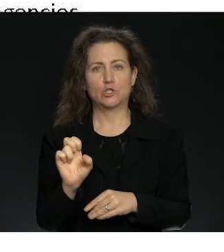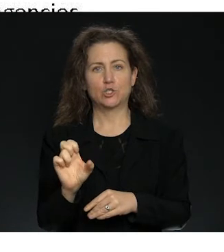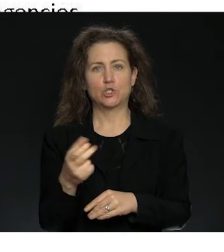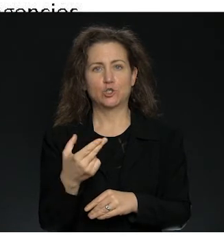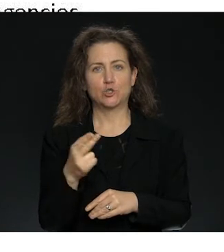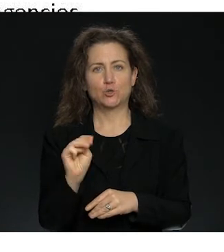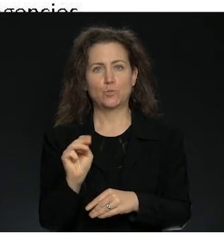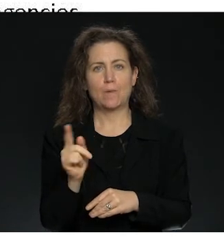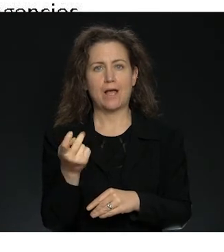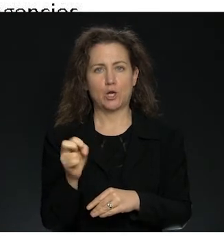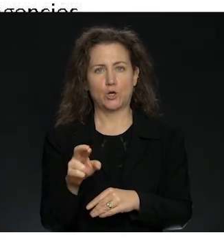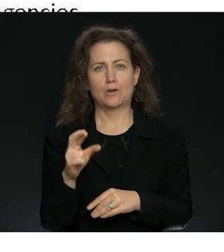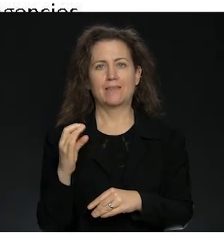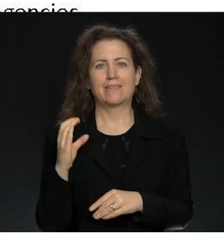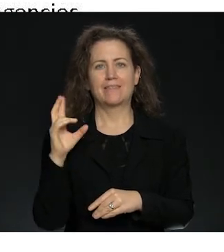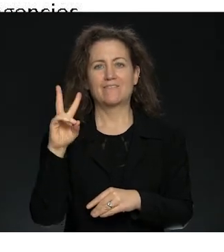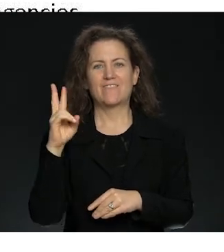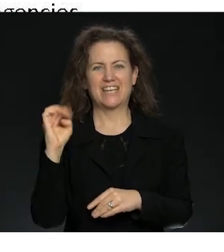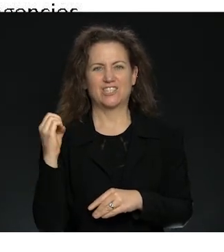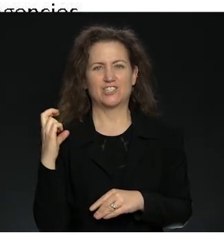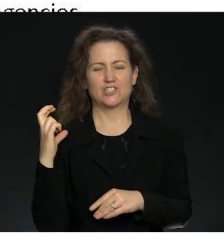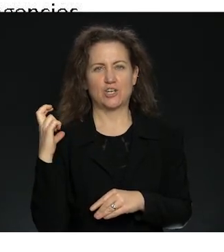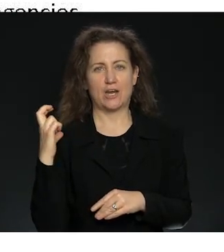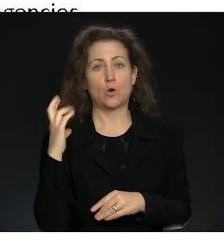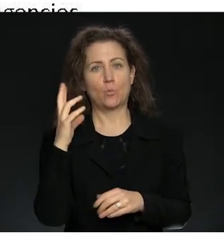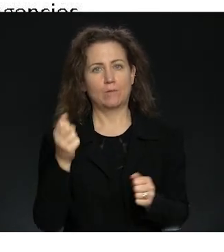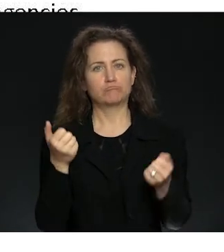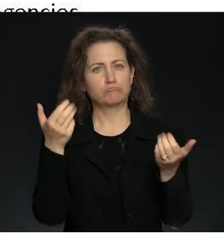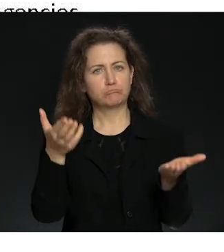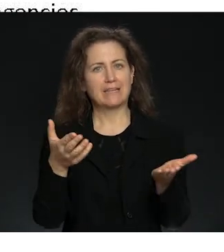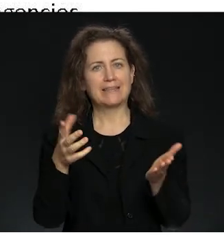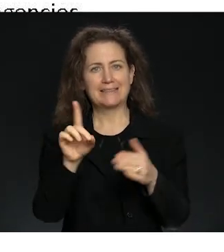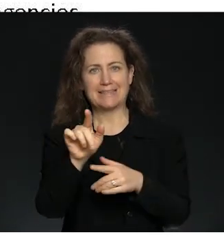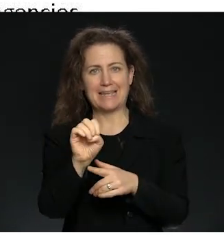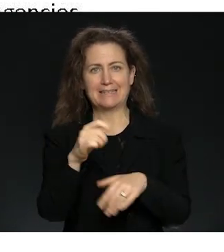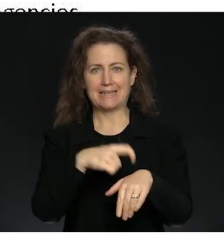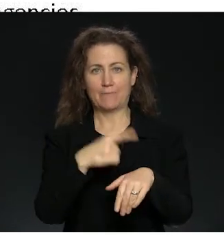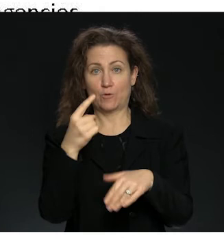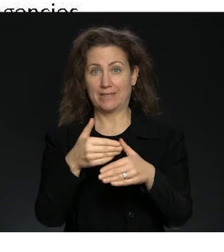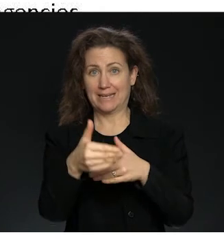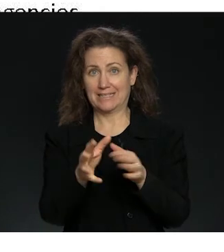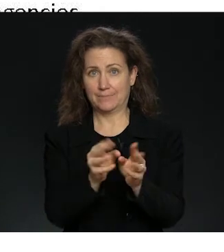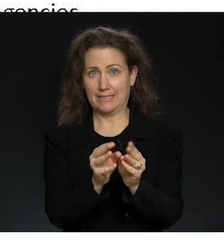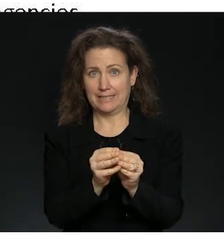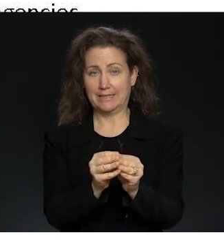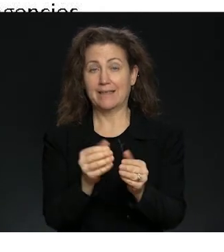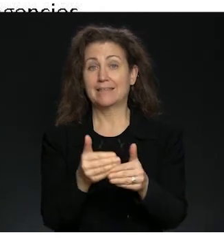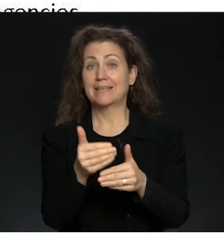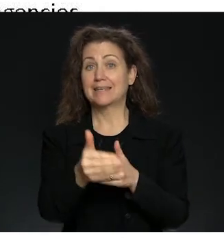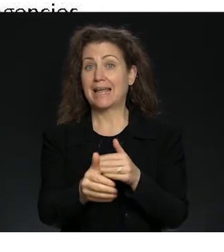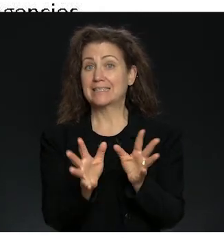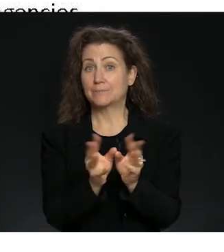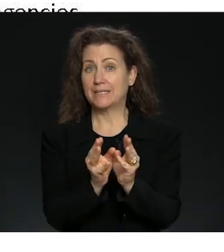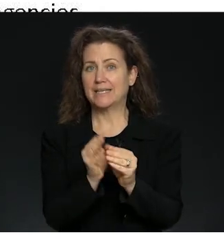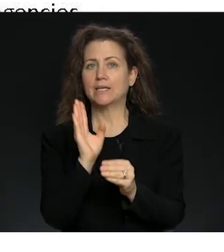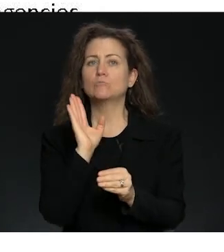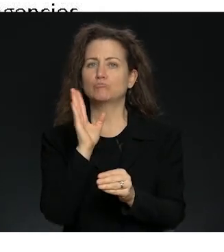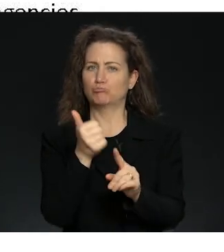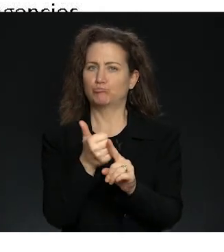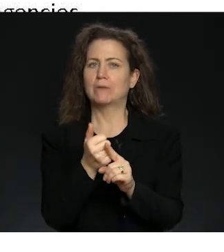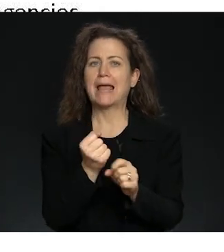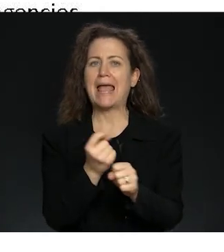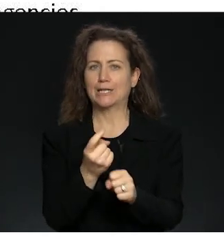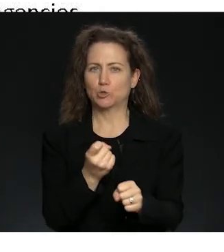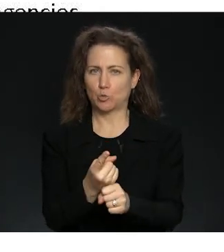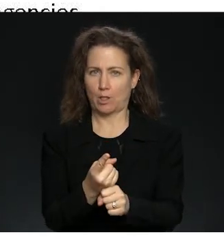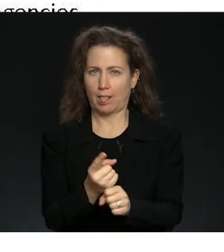and time of the next council meeting. The next council meeting will be an annual meeting and is tentatively set